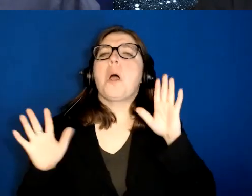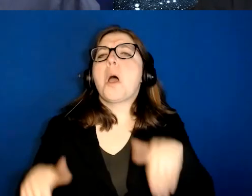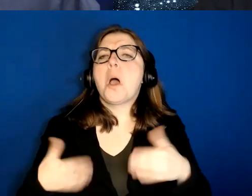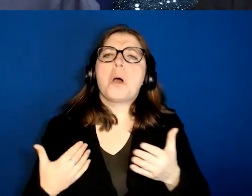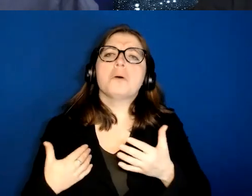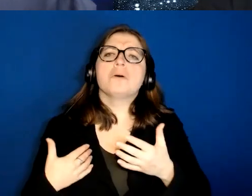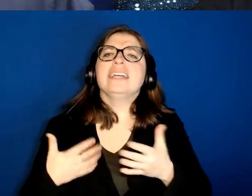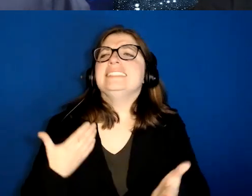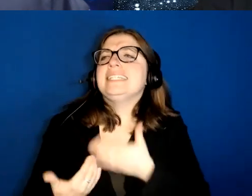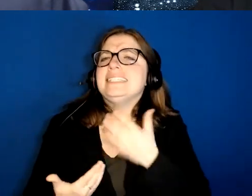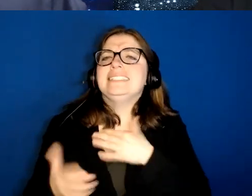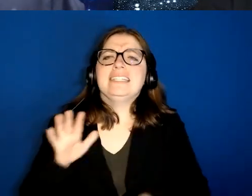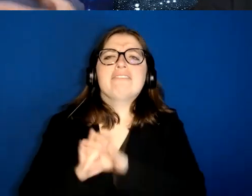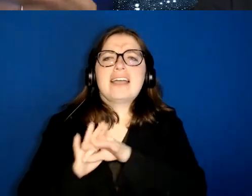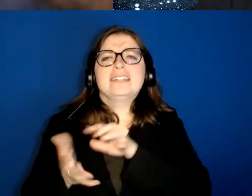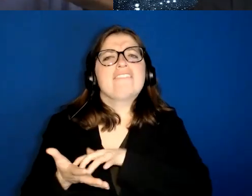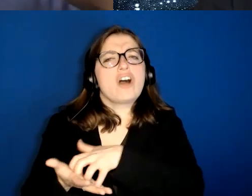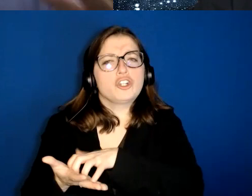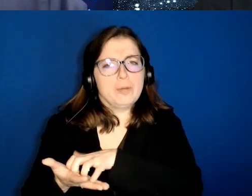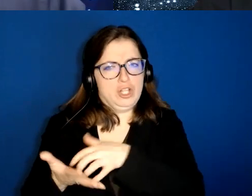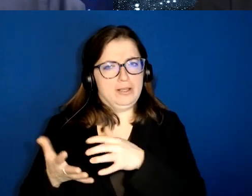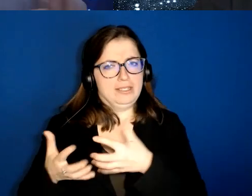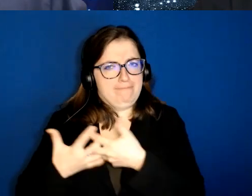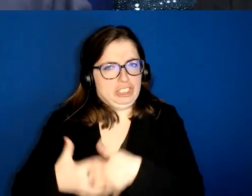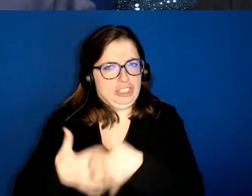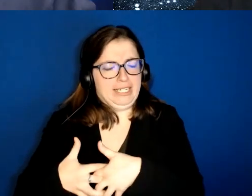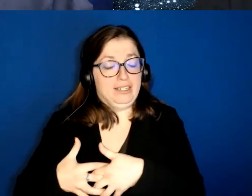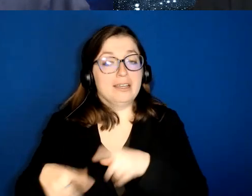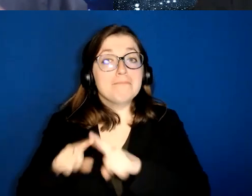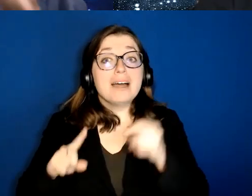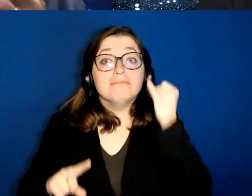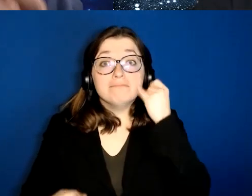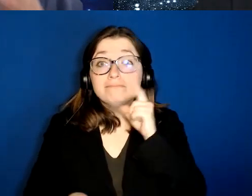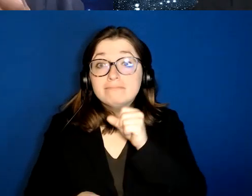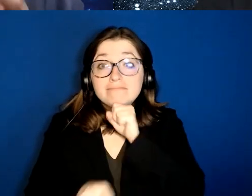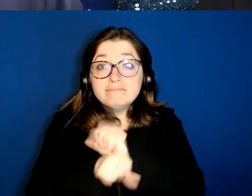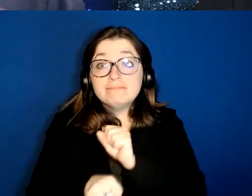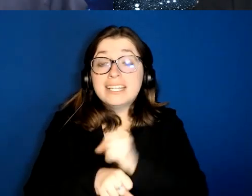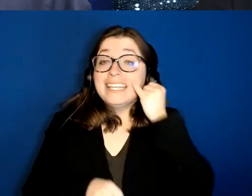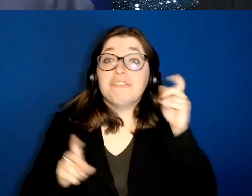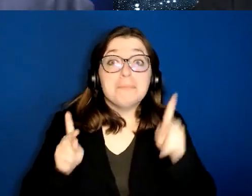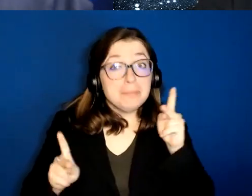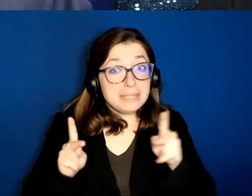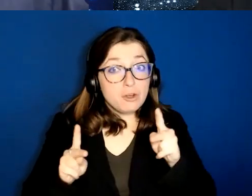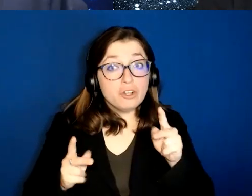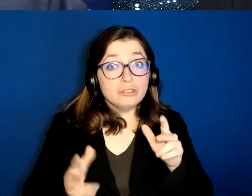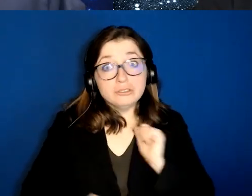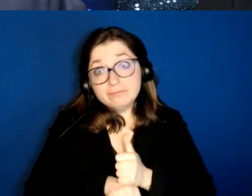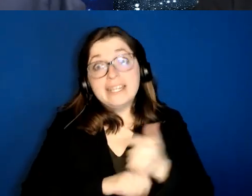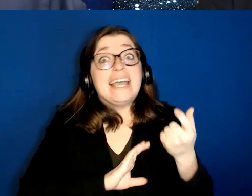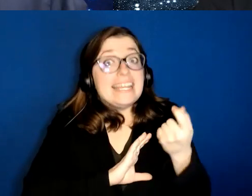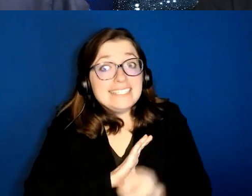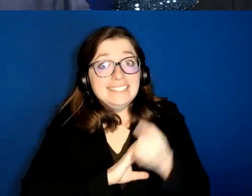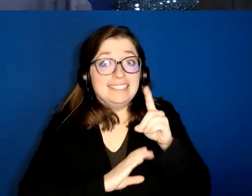vulnerable machines. But if people do default installs, they're generally very secure. And it's